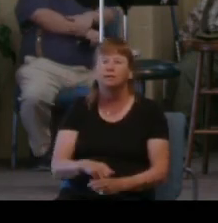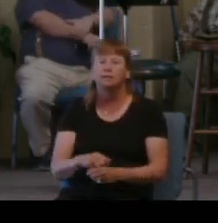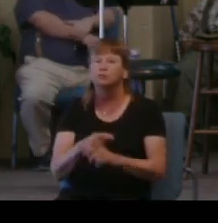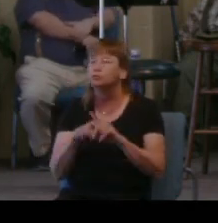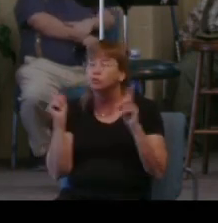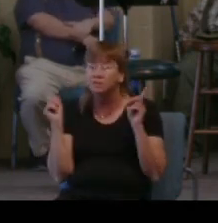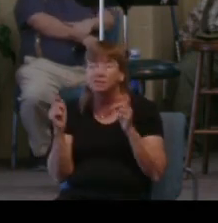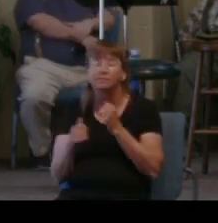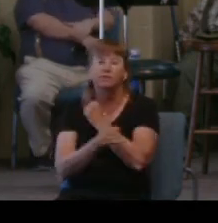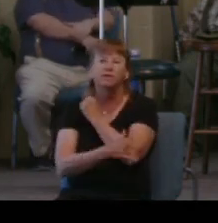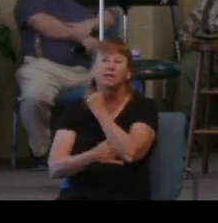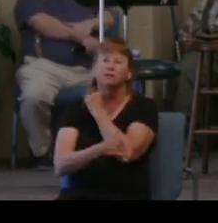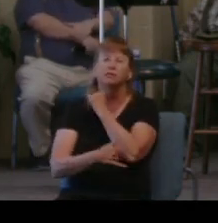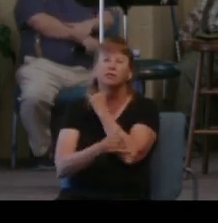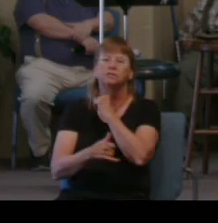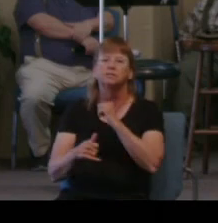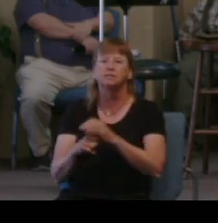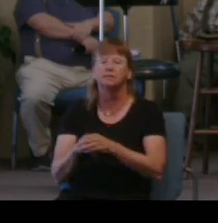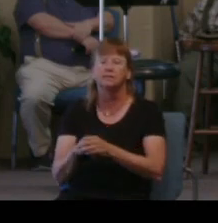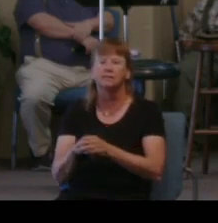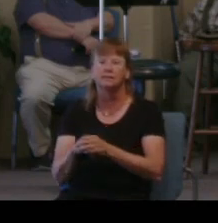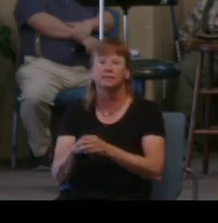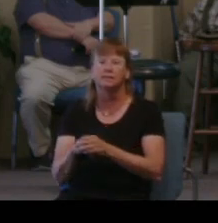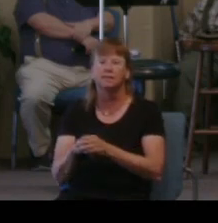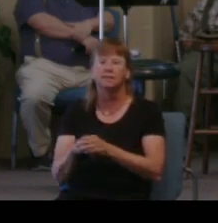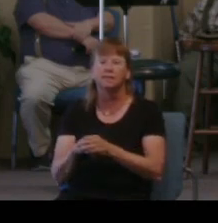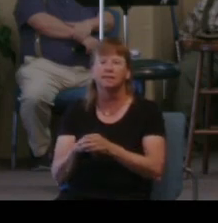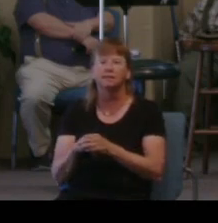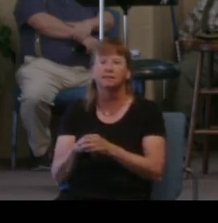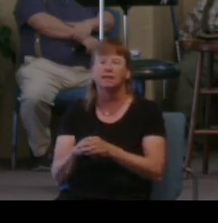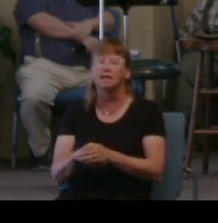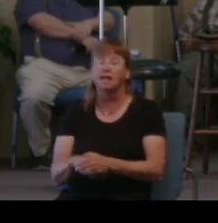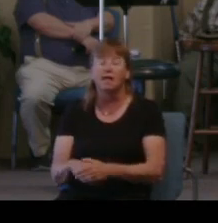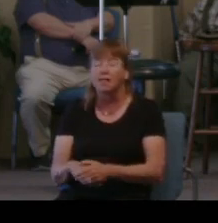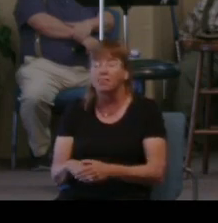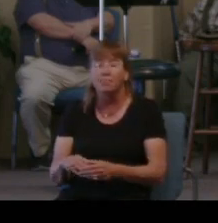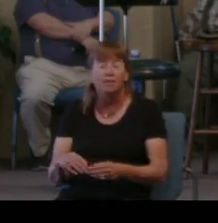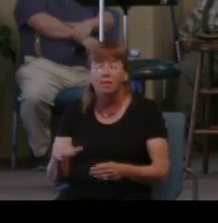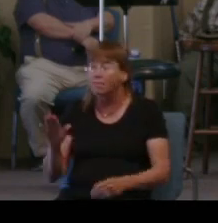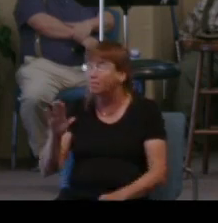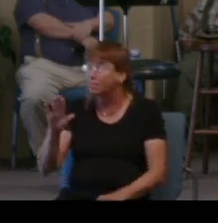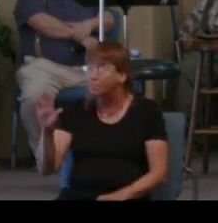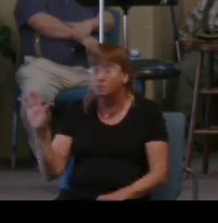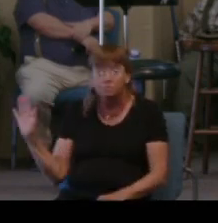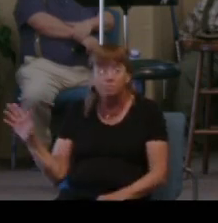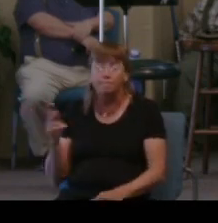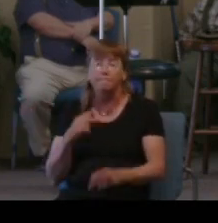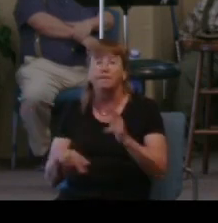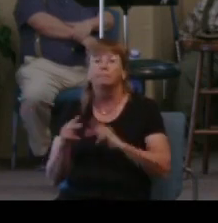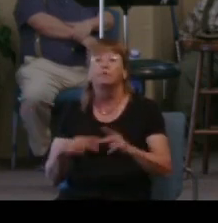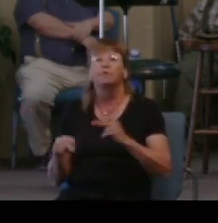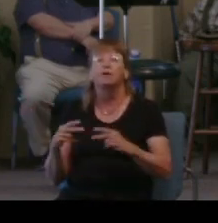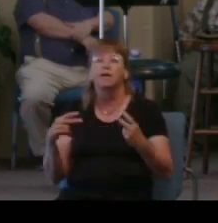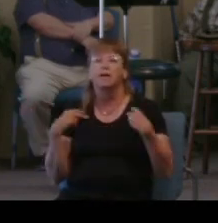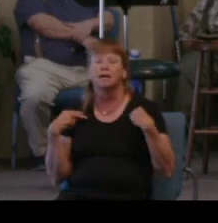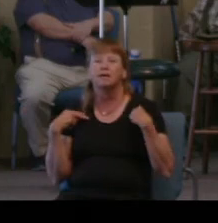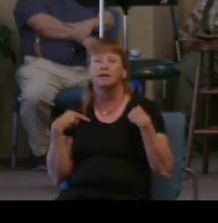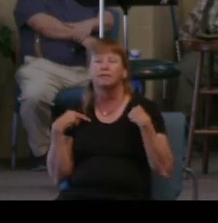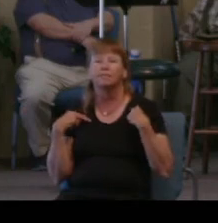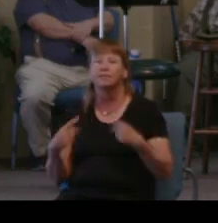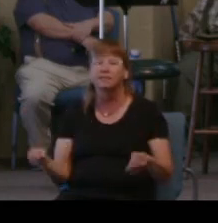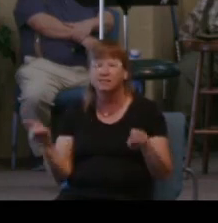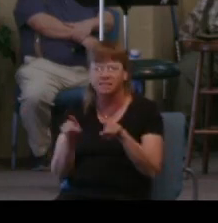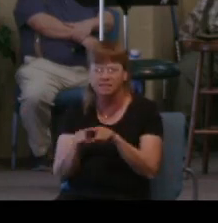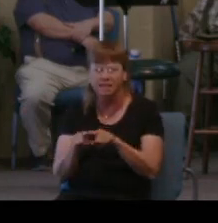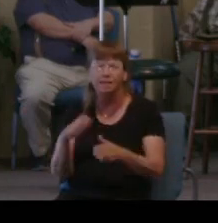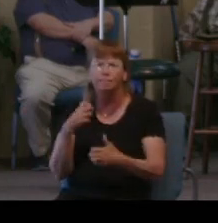speak another language, but those people have the exact same problems as I do. They're worried about money, food, housing, clothing, and ultimately